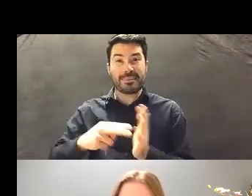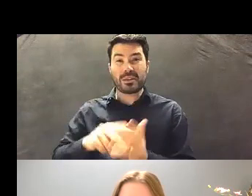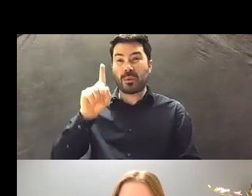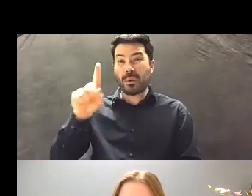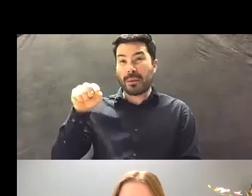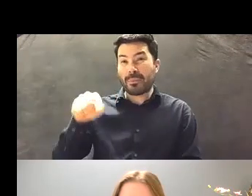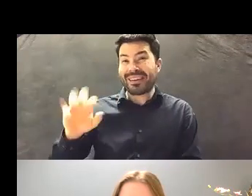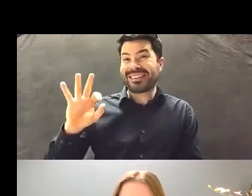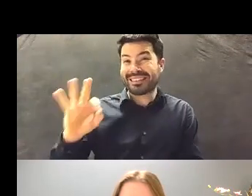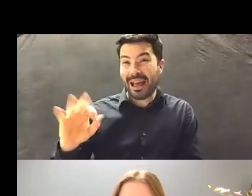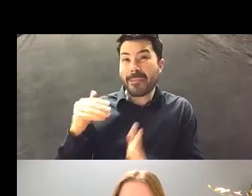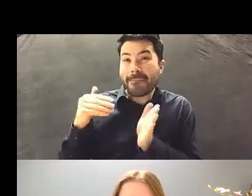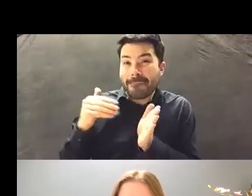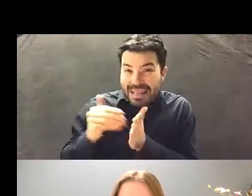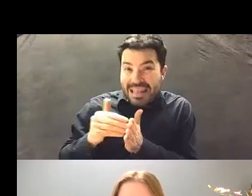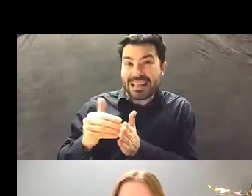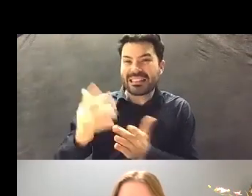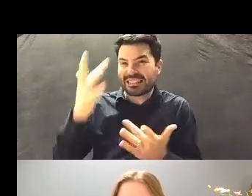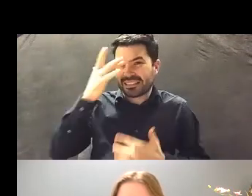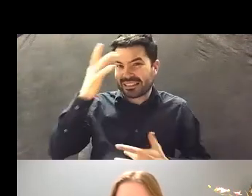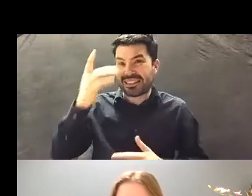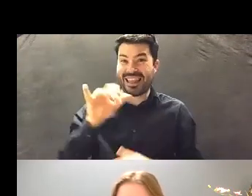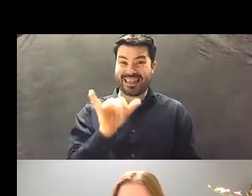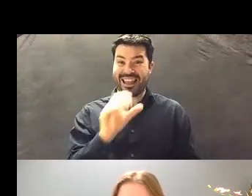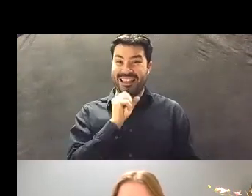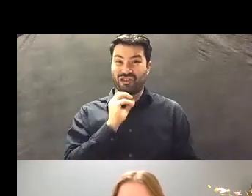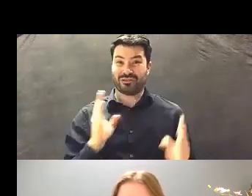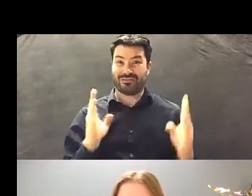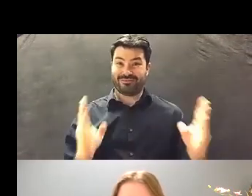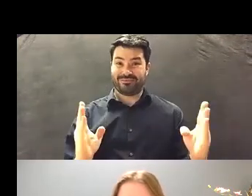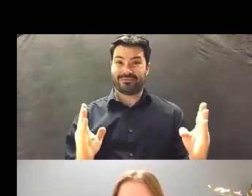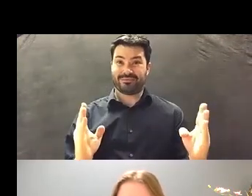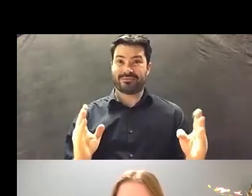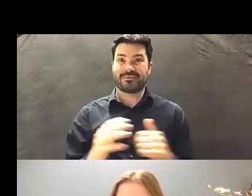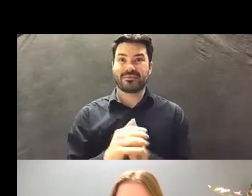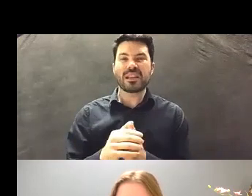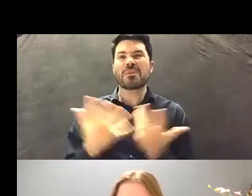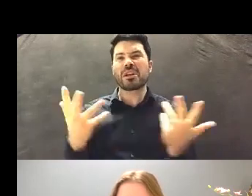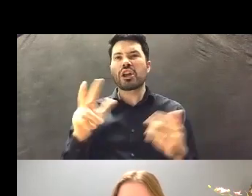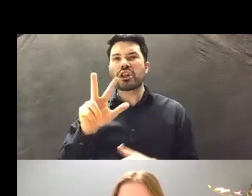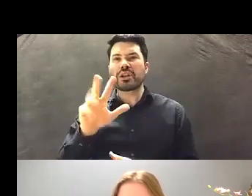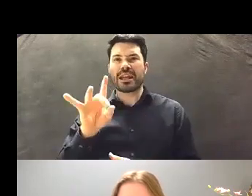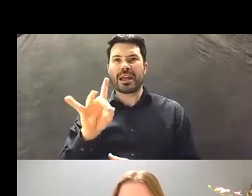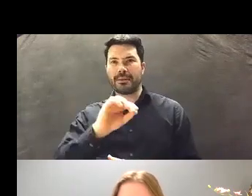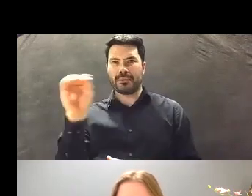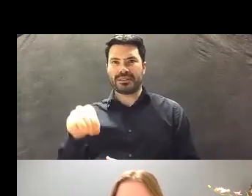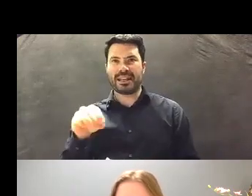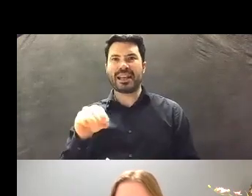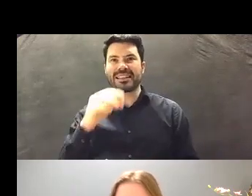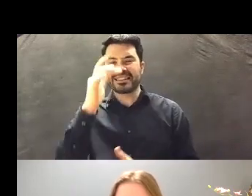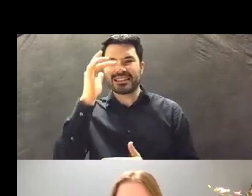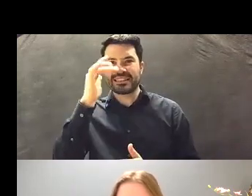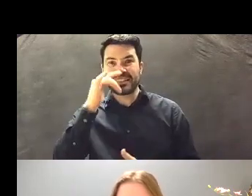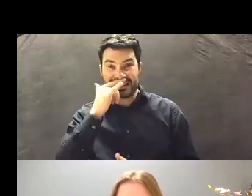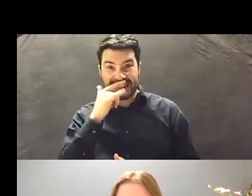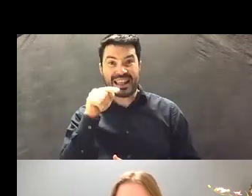cases reported in the US in this age group, and about a 38% seroprevalence, or about 38% of kids in this age group have